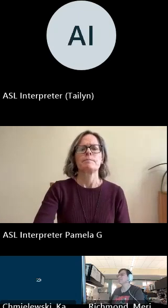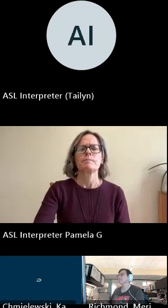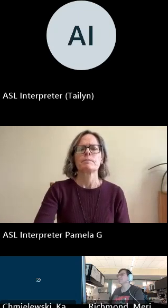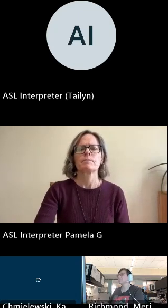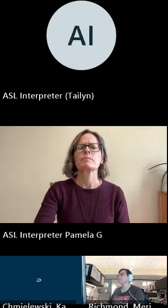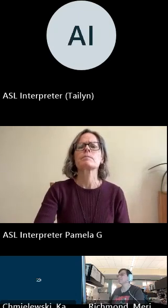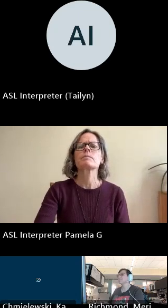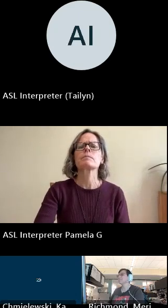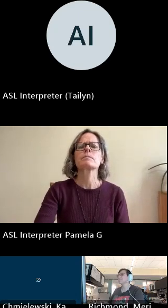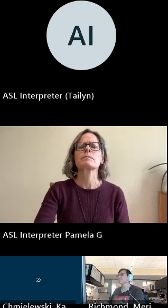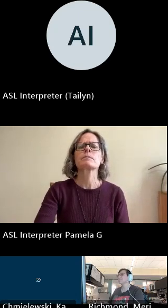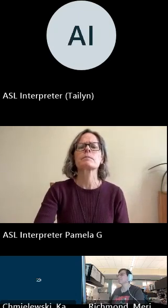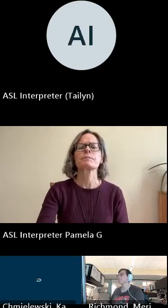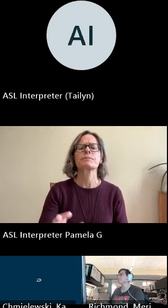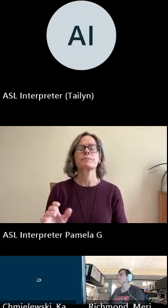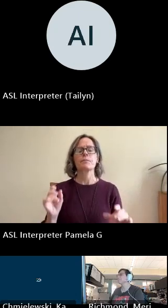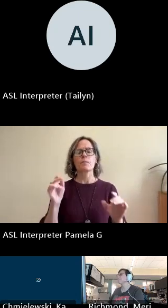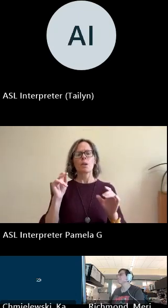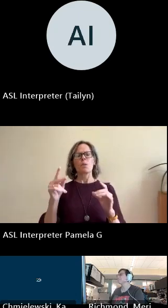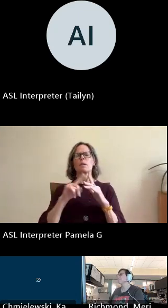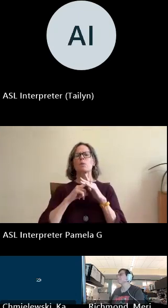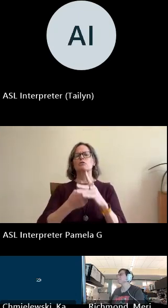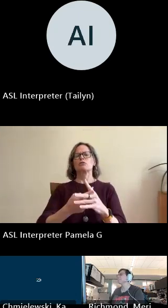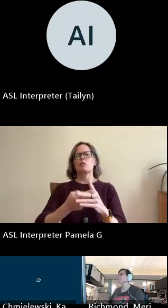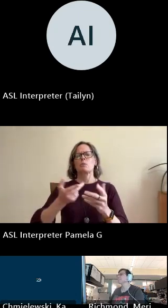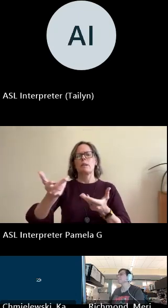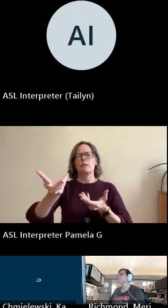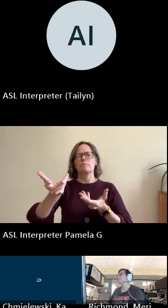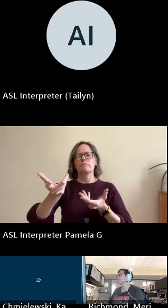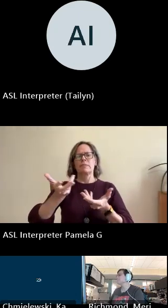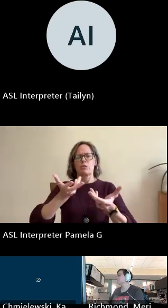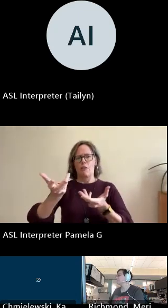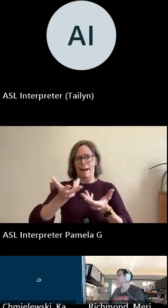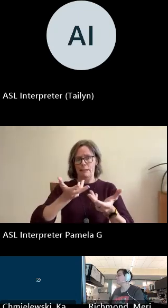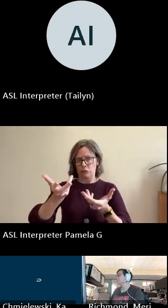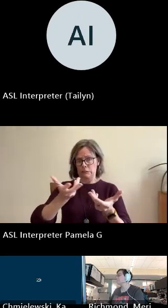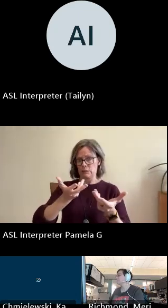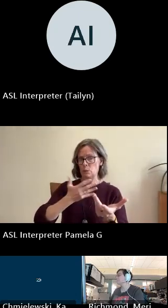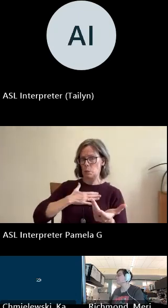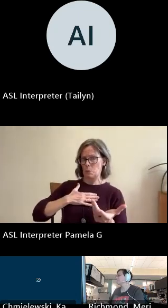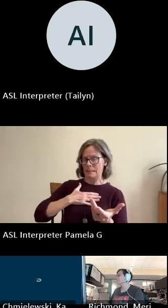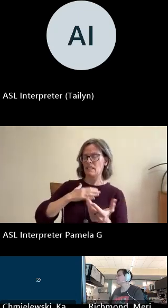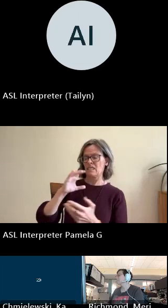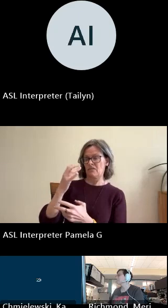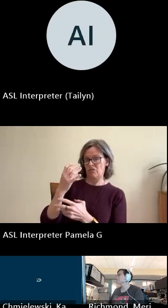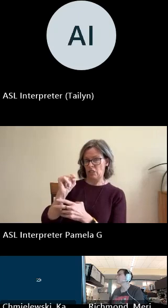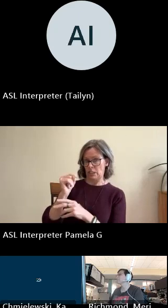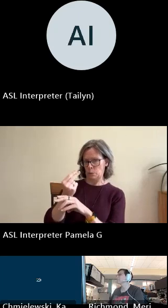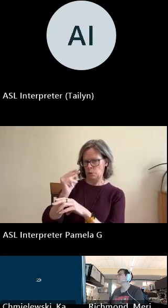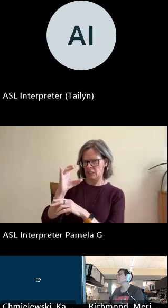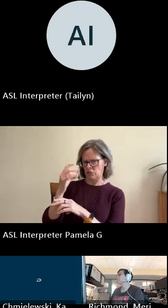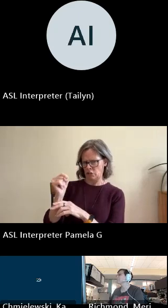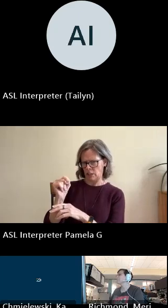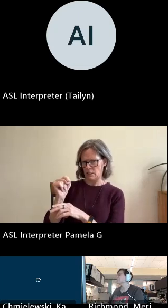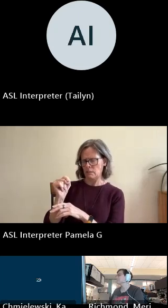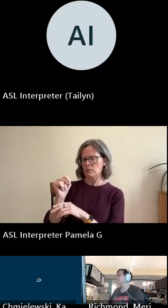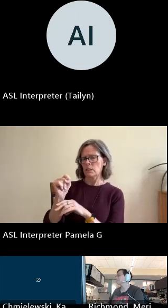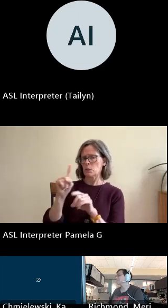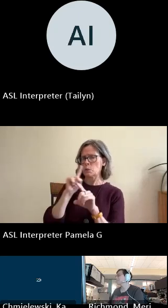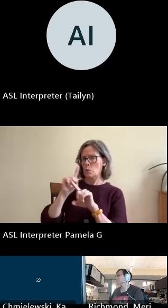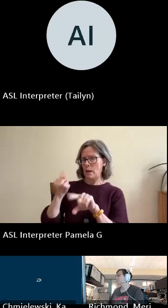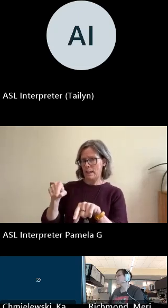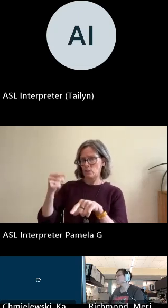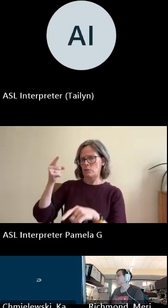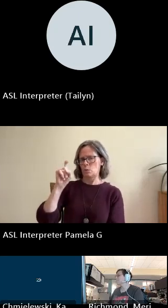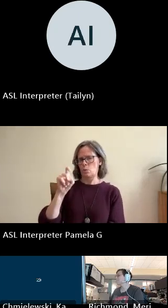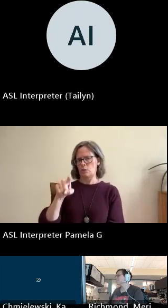with some interaction here. So please answer in the chat how long you have been